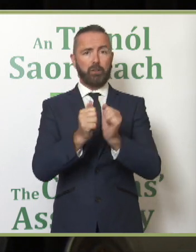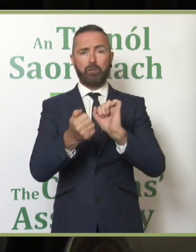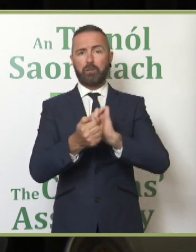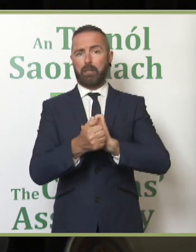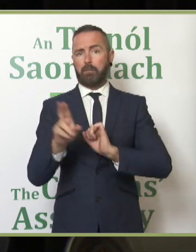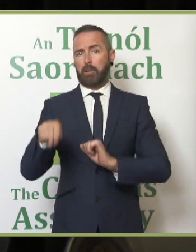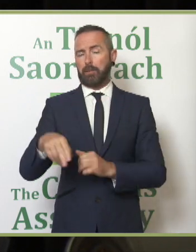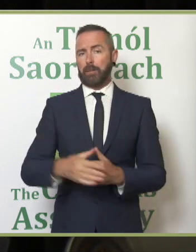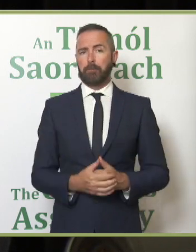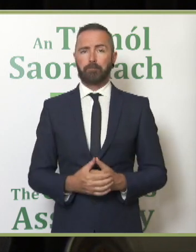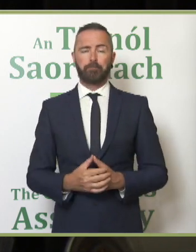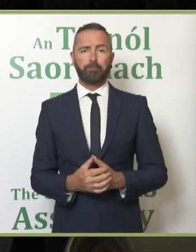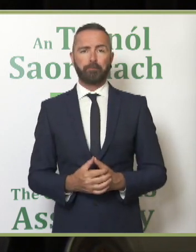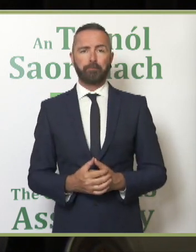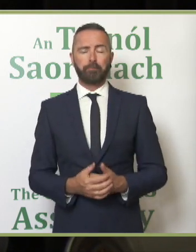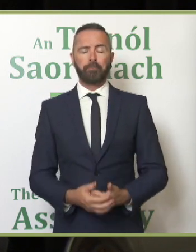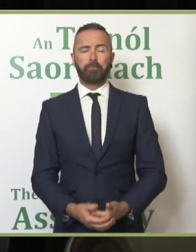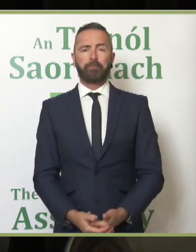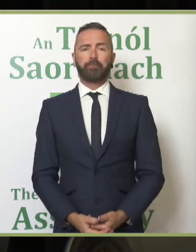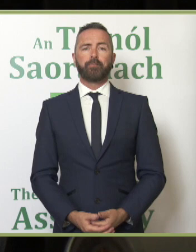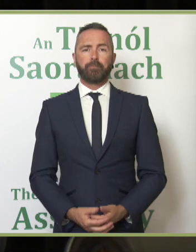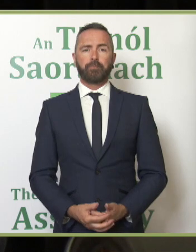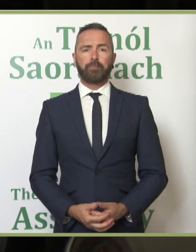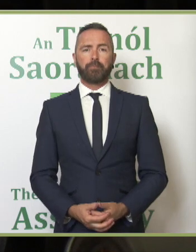could possibly be. And